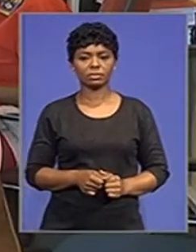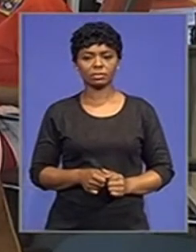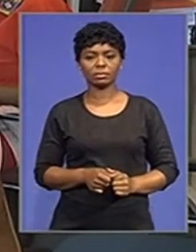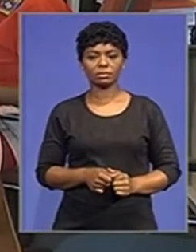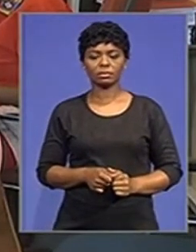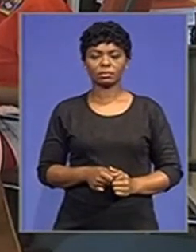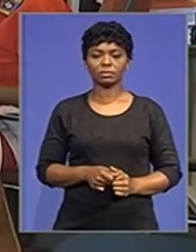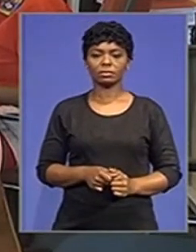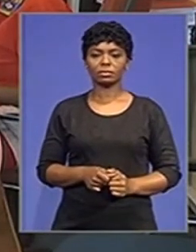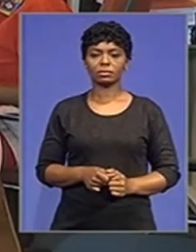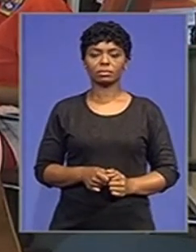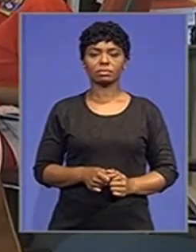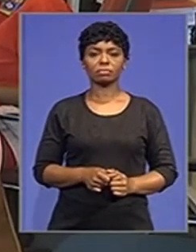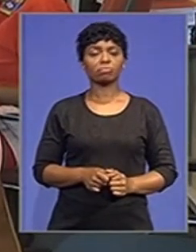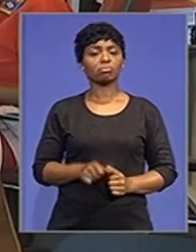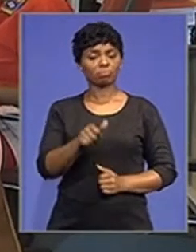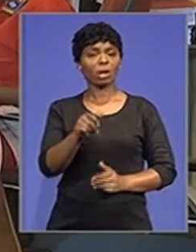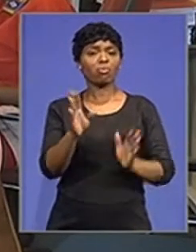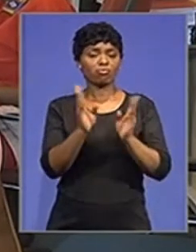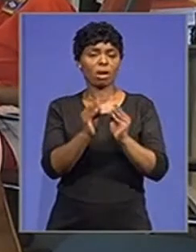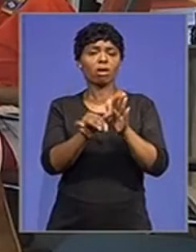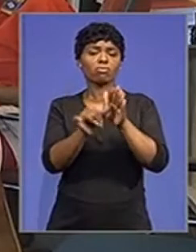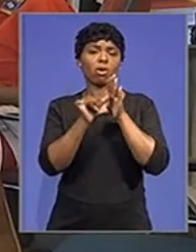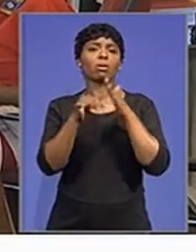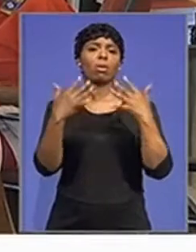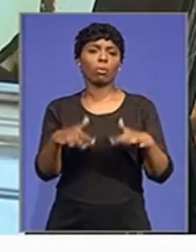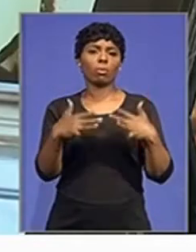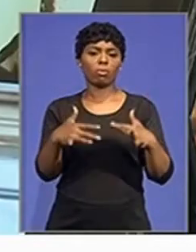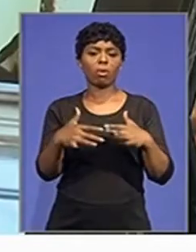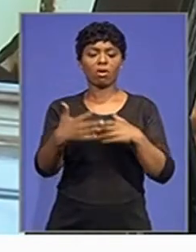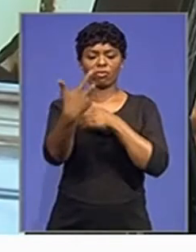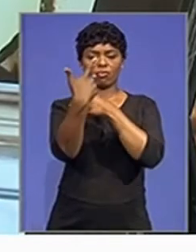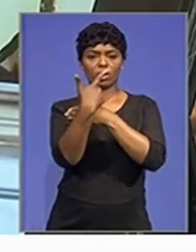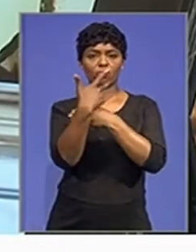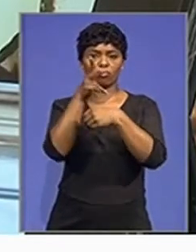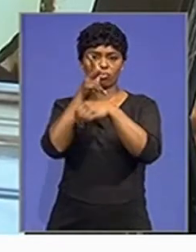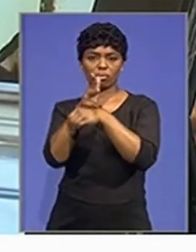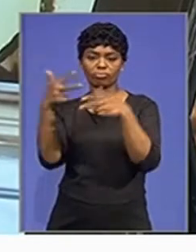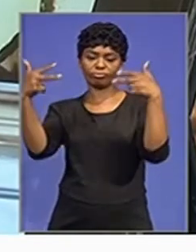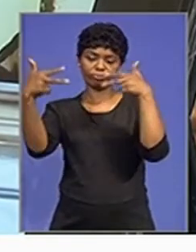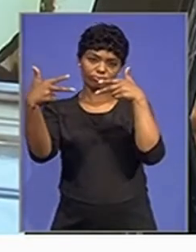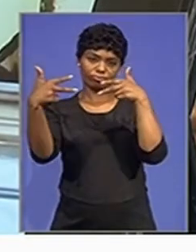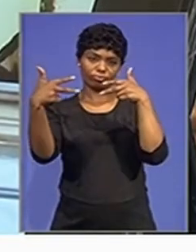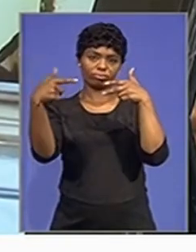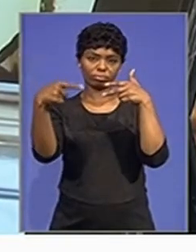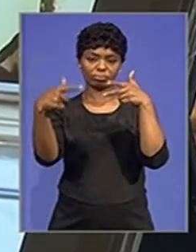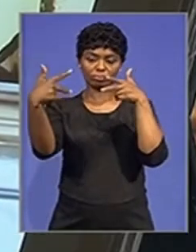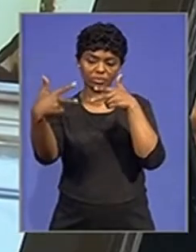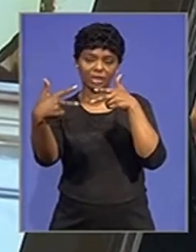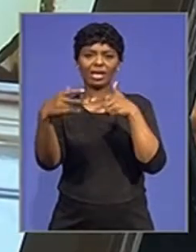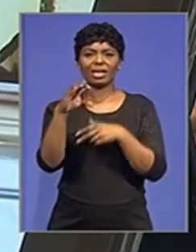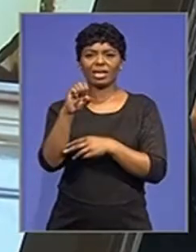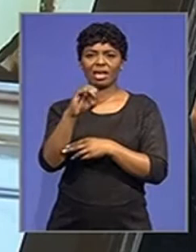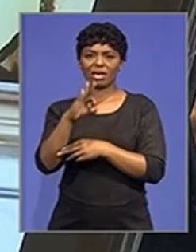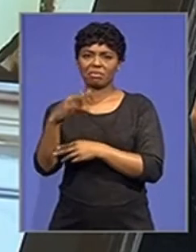Kopano eno e kgethegileng e ne e tshwere ka kgolaganyo ya video. Lekoko la EFF le ne la tshitshinya go tlhoka